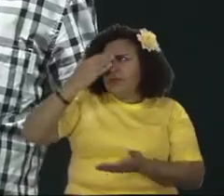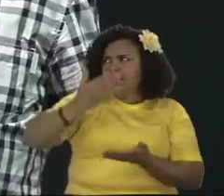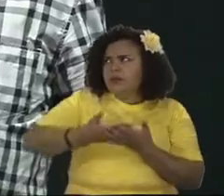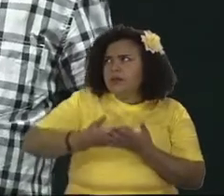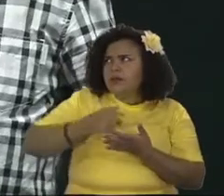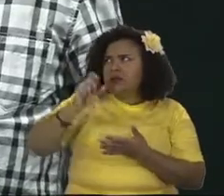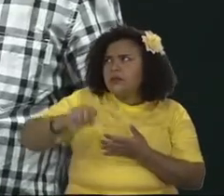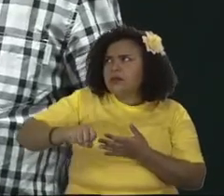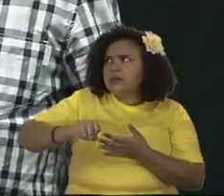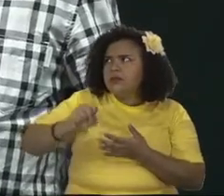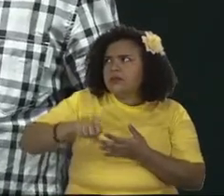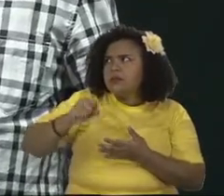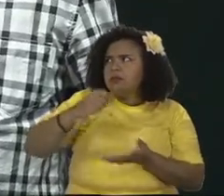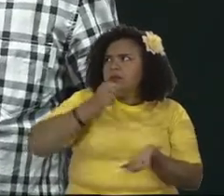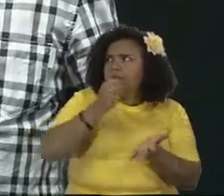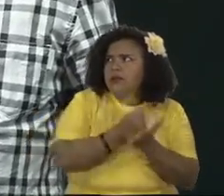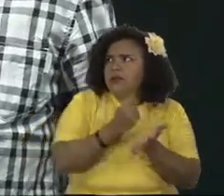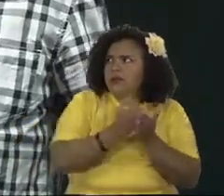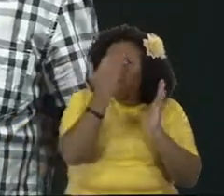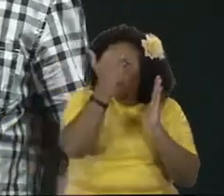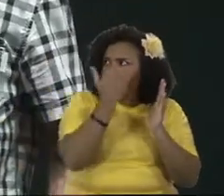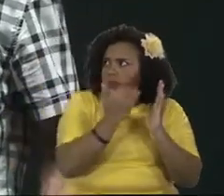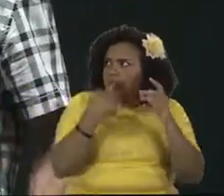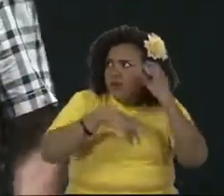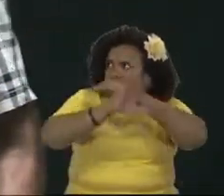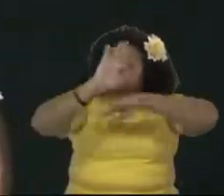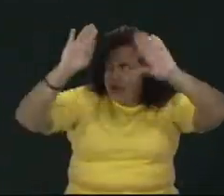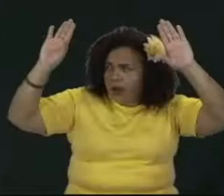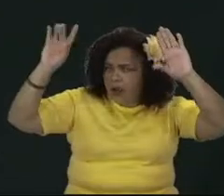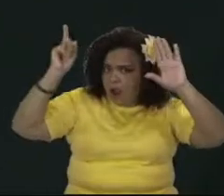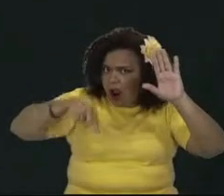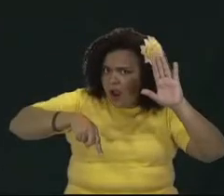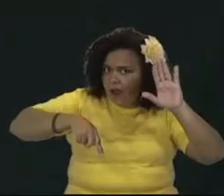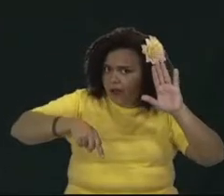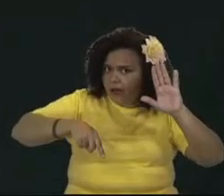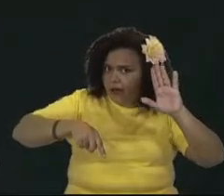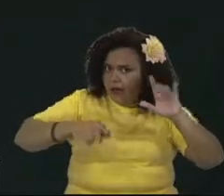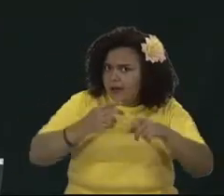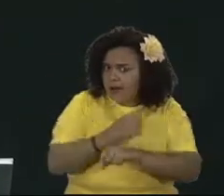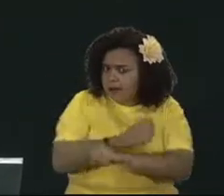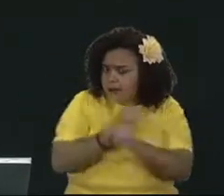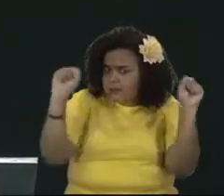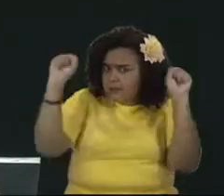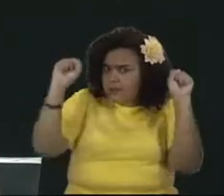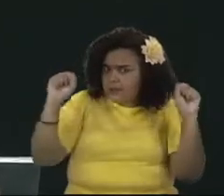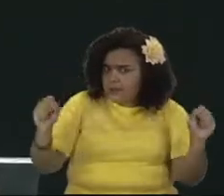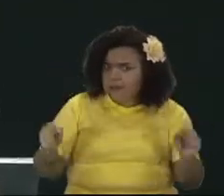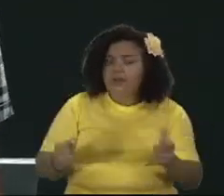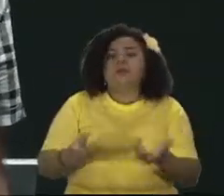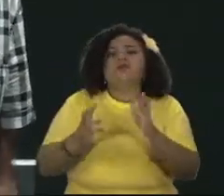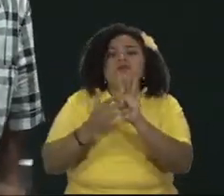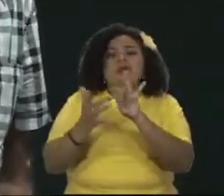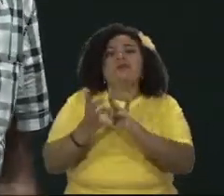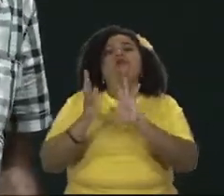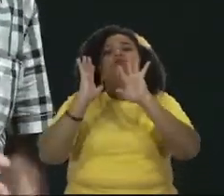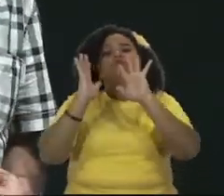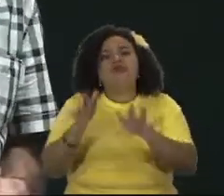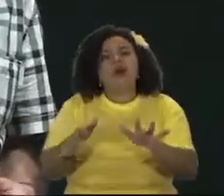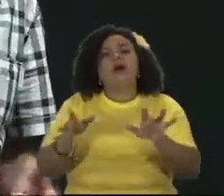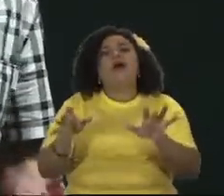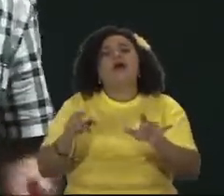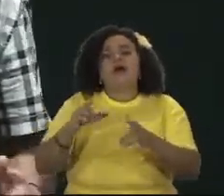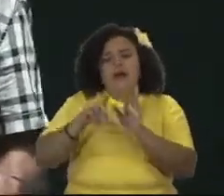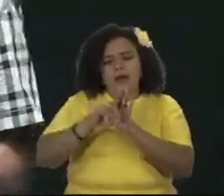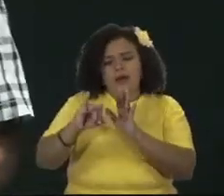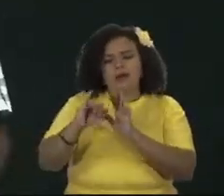Only if he get inside you and you don't have to